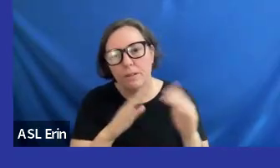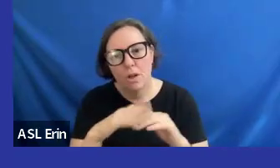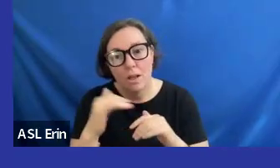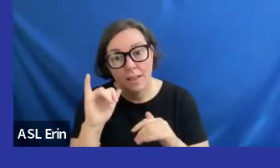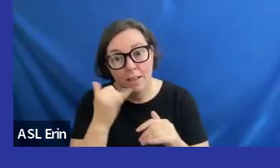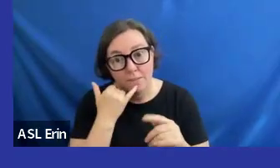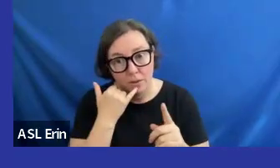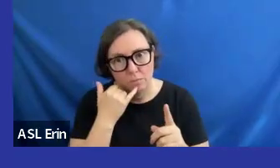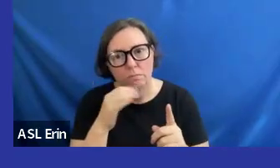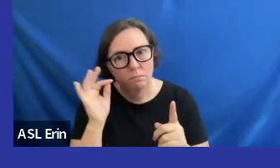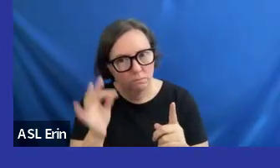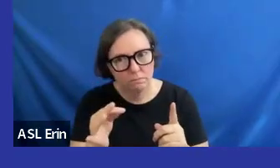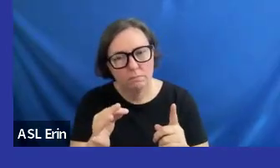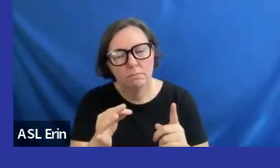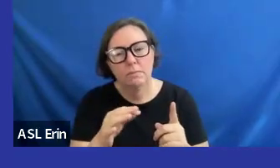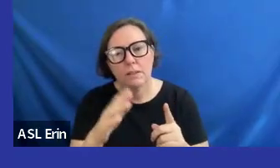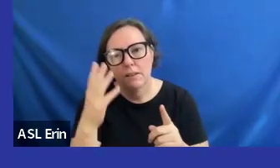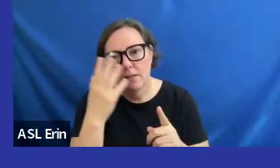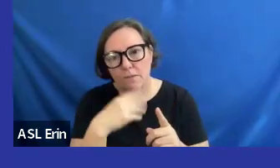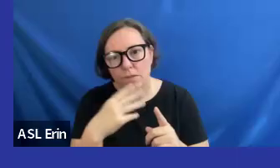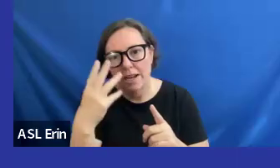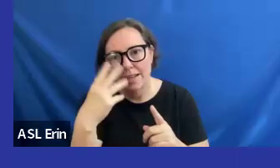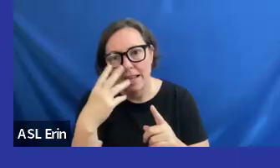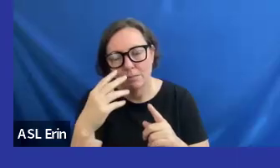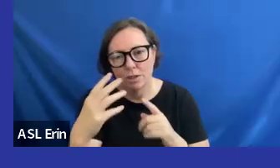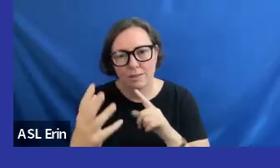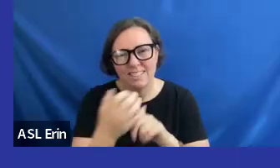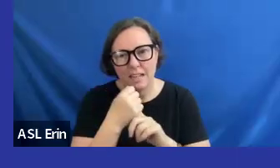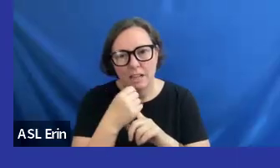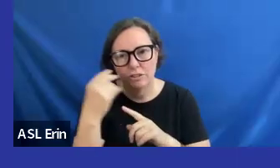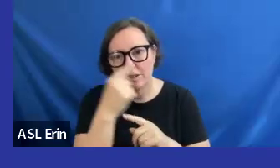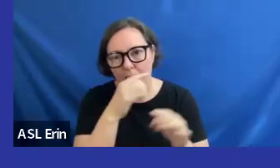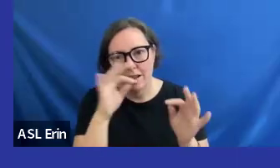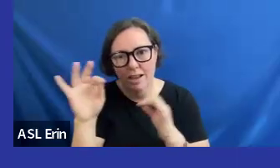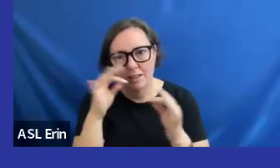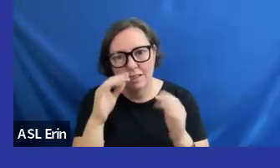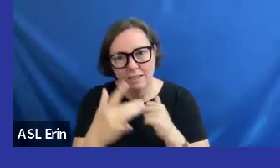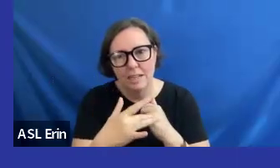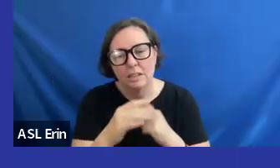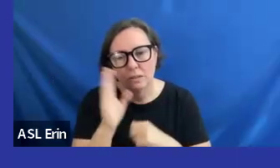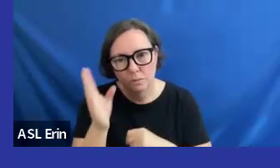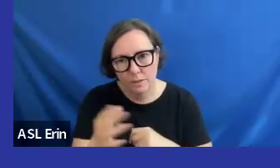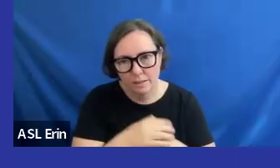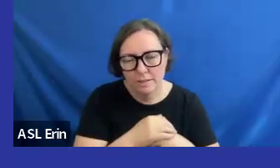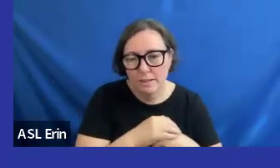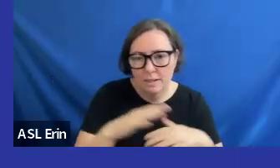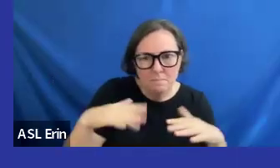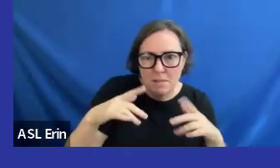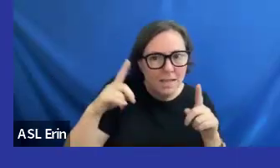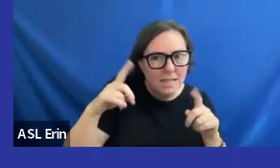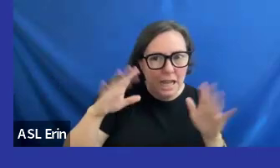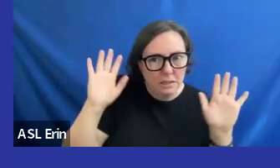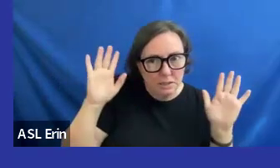iPhones with that front camera embedded. They're using eye gaze technology. I haven't tried it yet